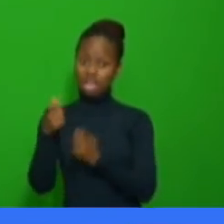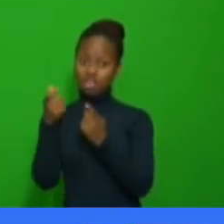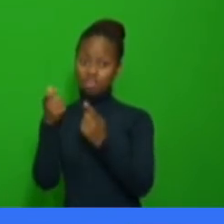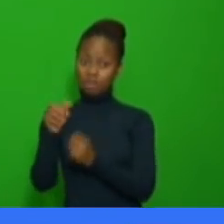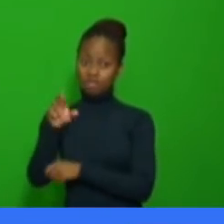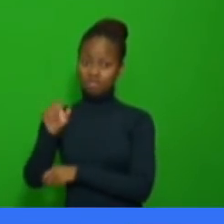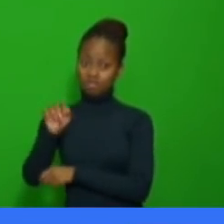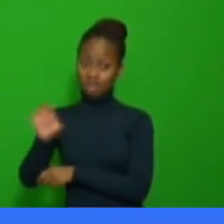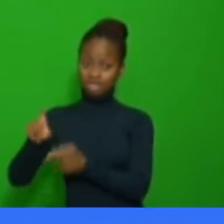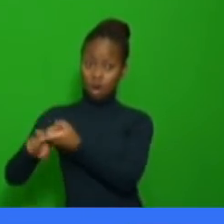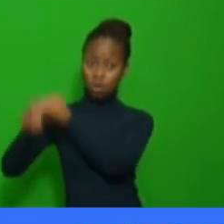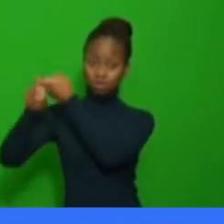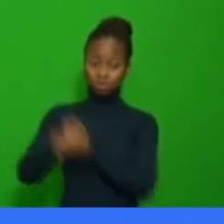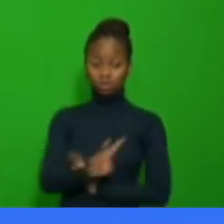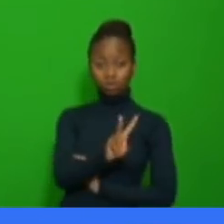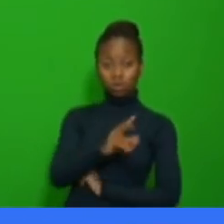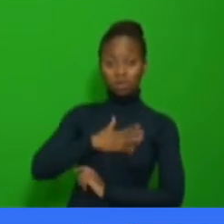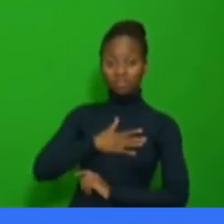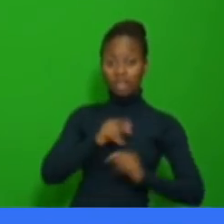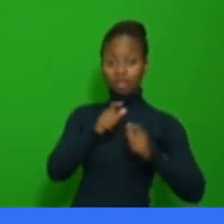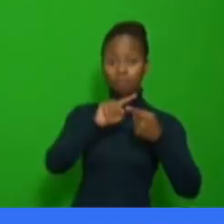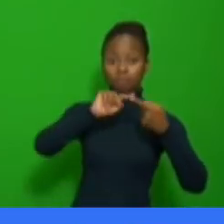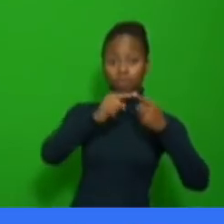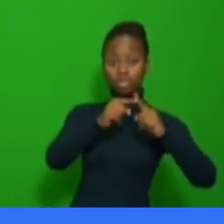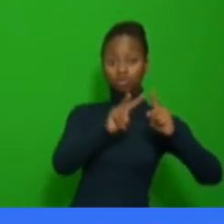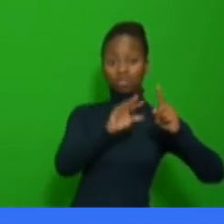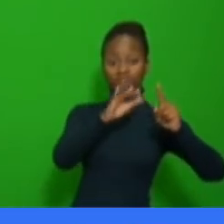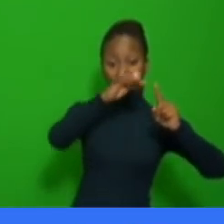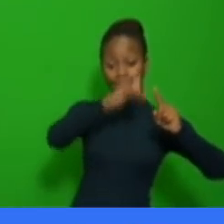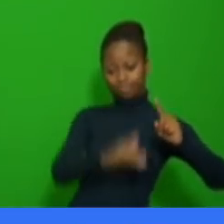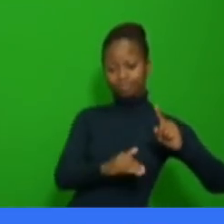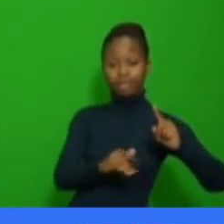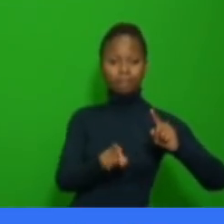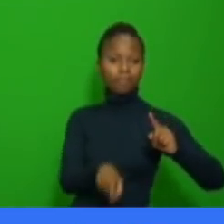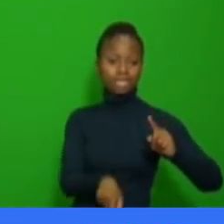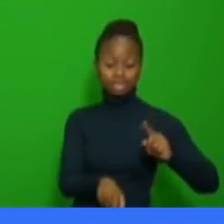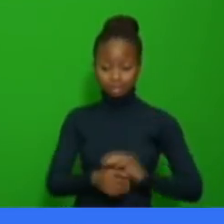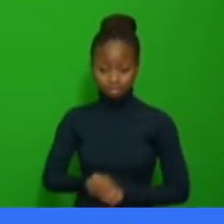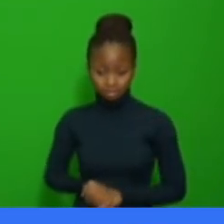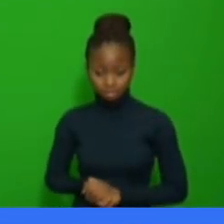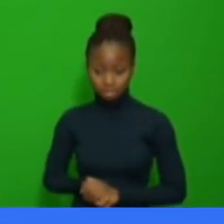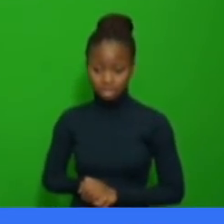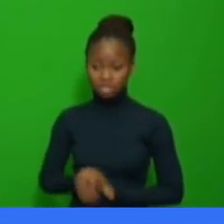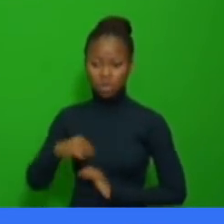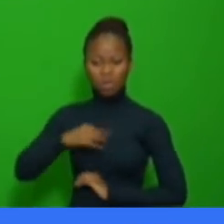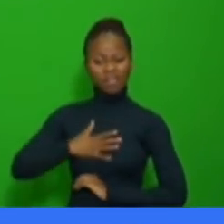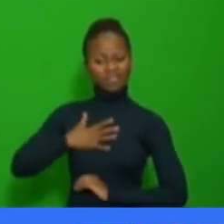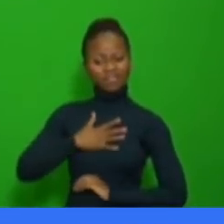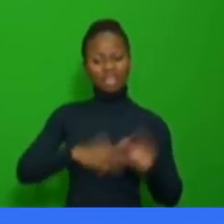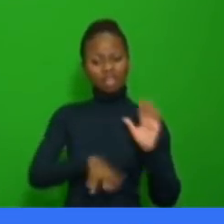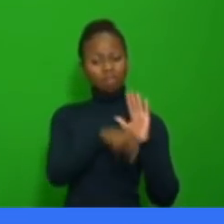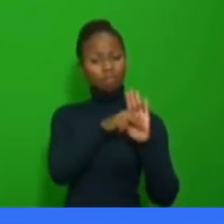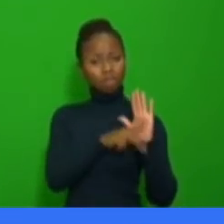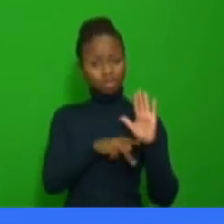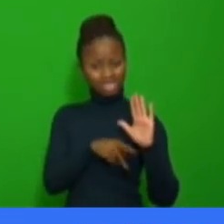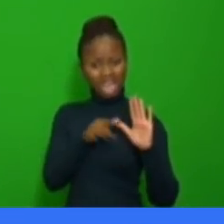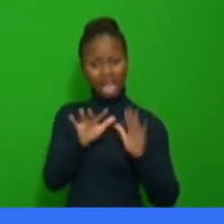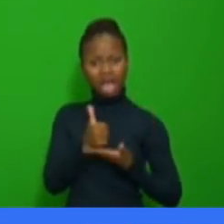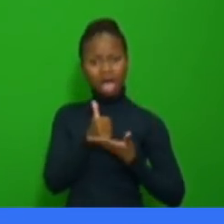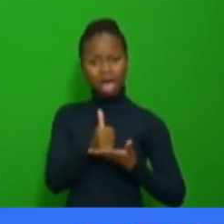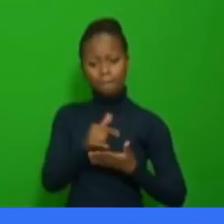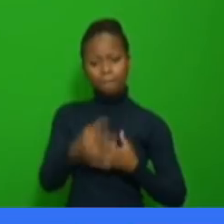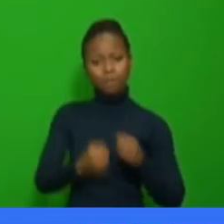25 basis points. The committee assesses the stance of monetary policy to be broadly accommodative over the forecast